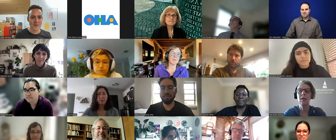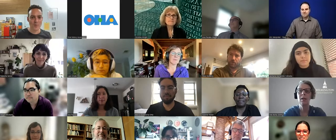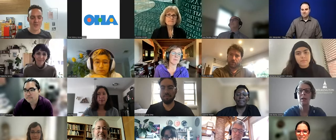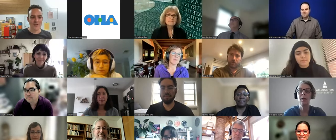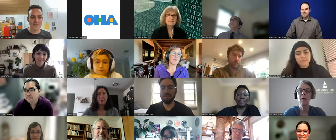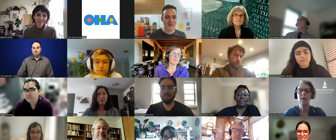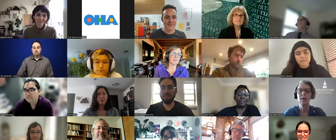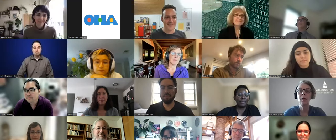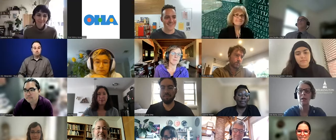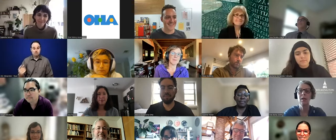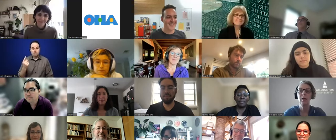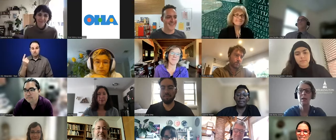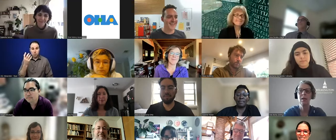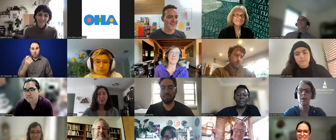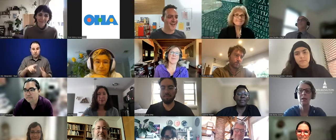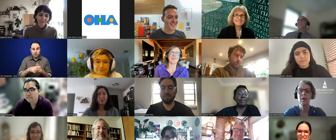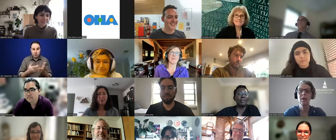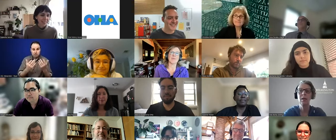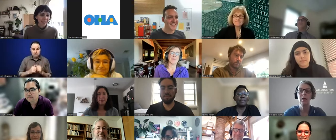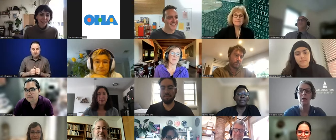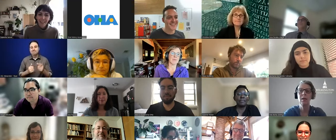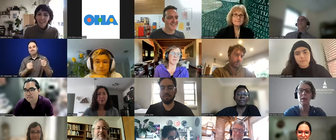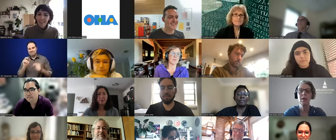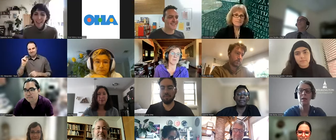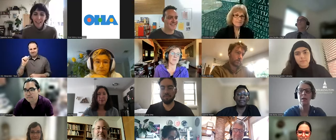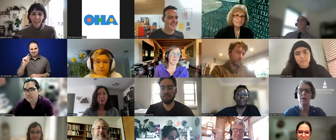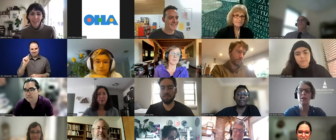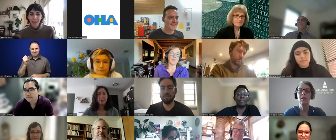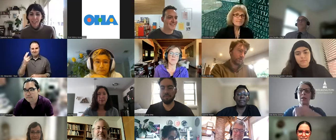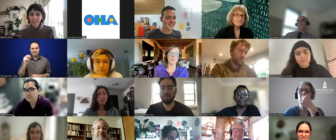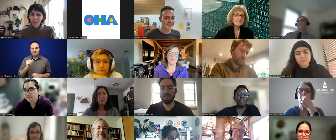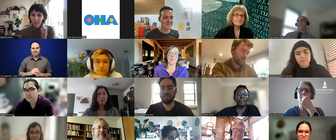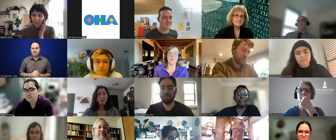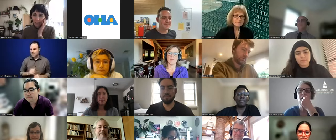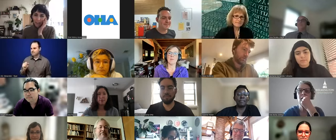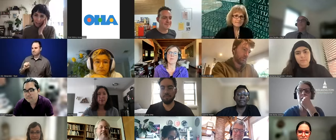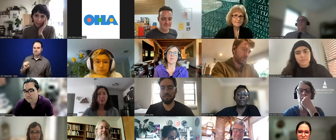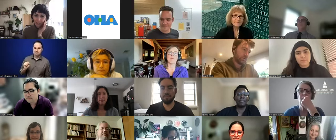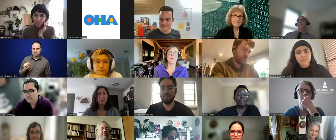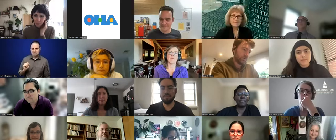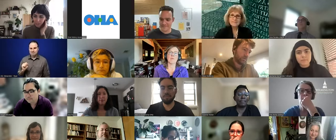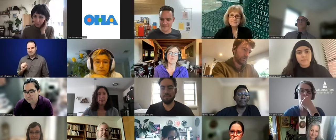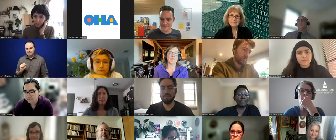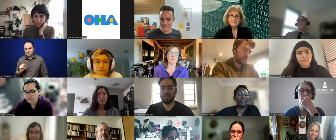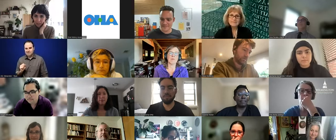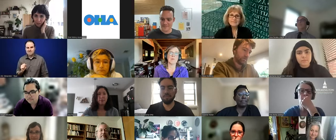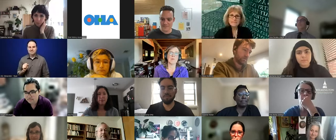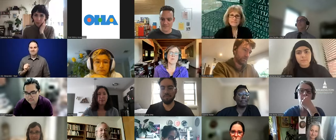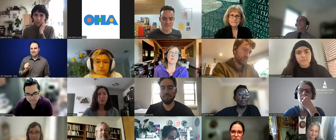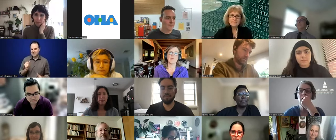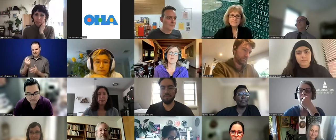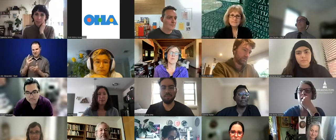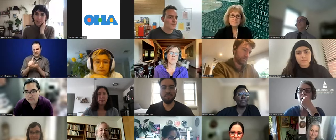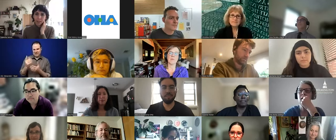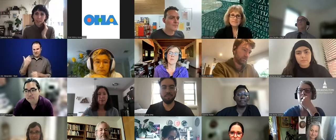Somebody want to start us off? Natasha? Yeah, I just shared that just a few weeks ago in Seattle,